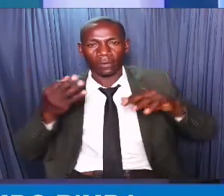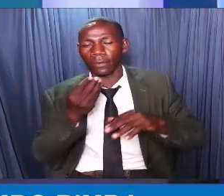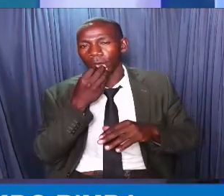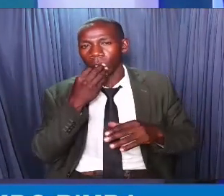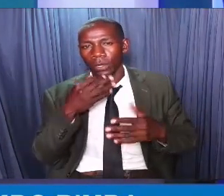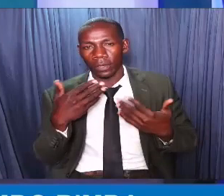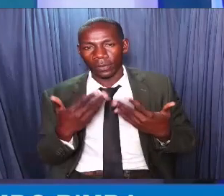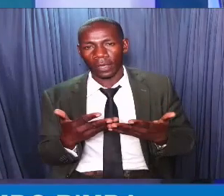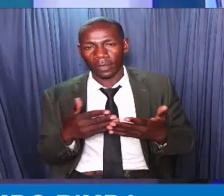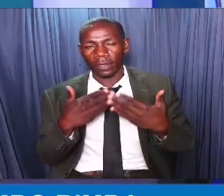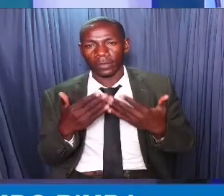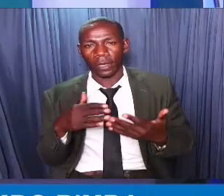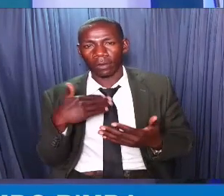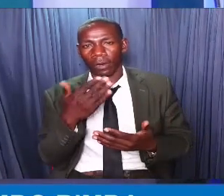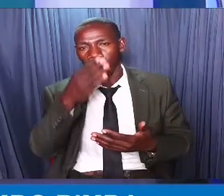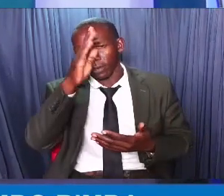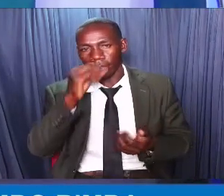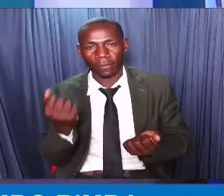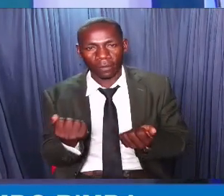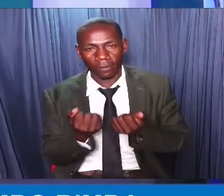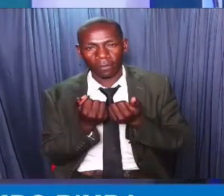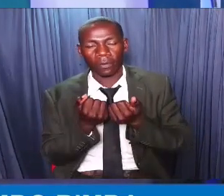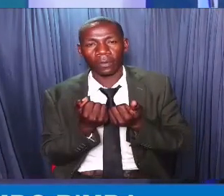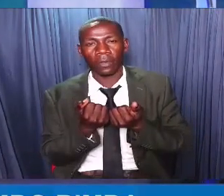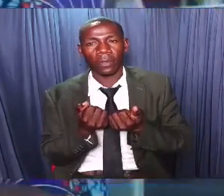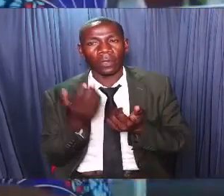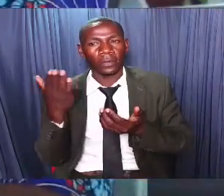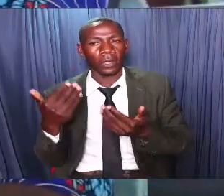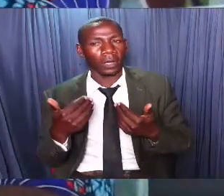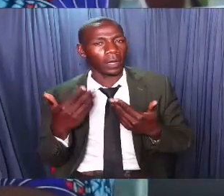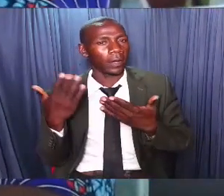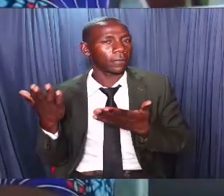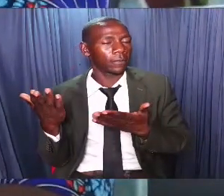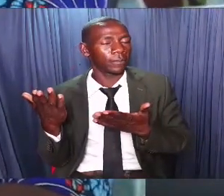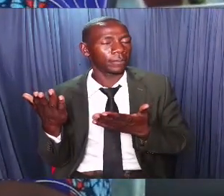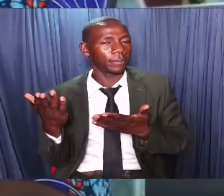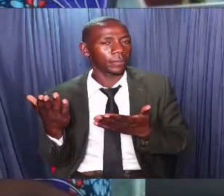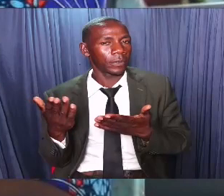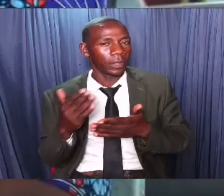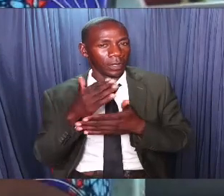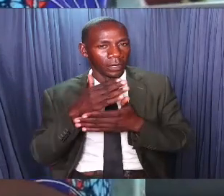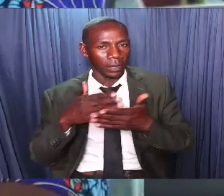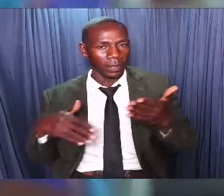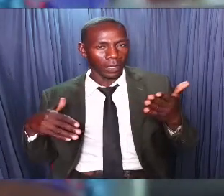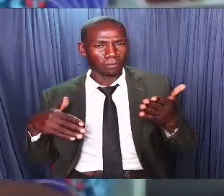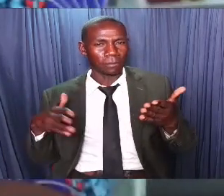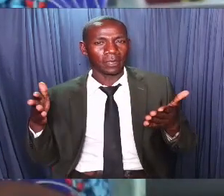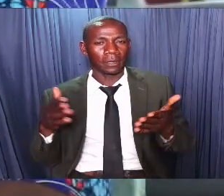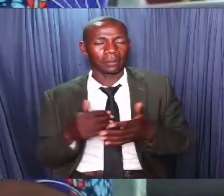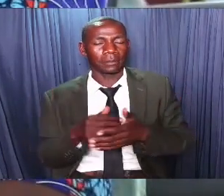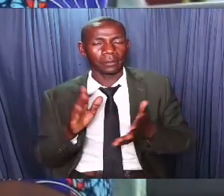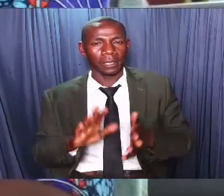Tunashukuru Mungu wetu ametuokoa na mafuriko. We thank God has saved us from the floods. Hata kule ambayo yako where it is yamekatika. It has been